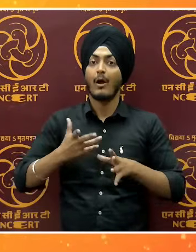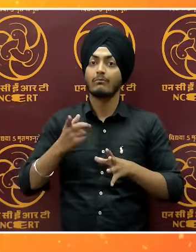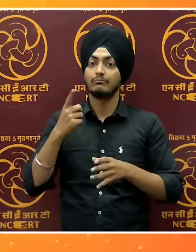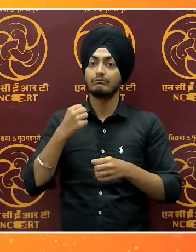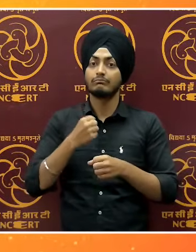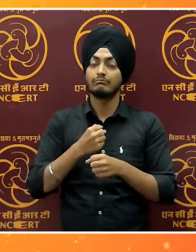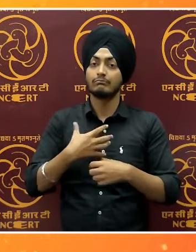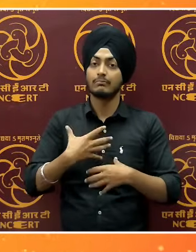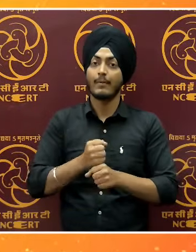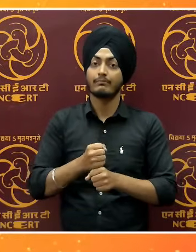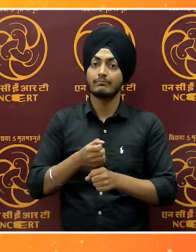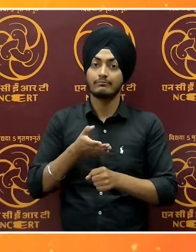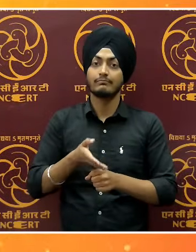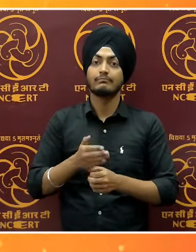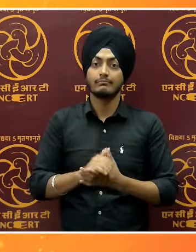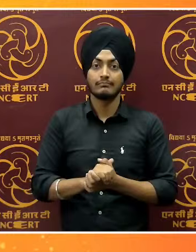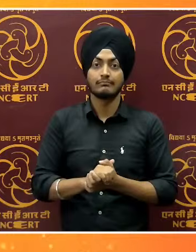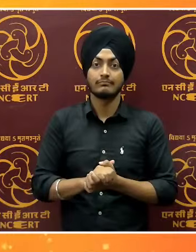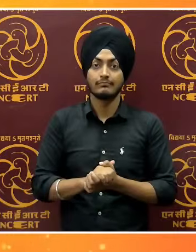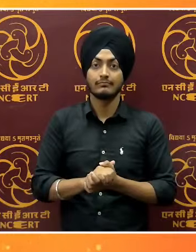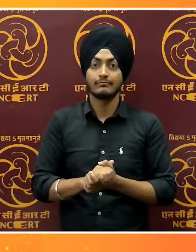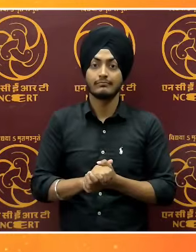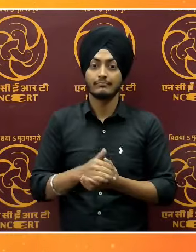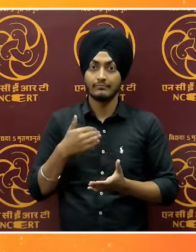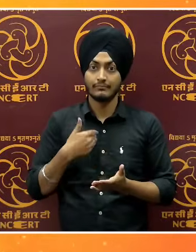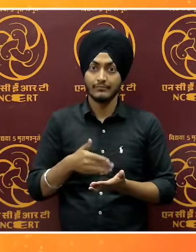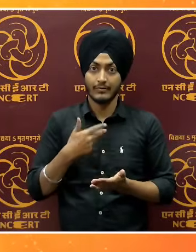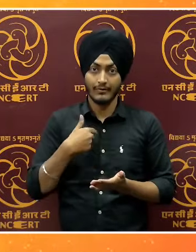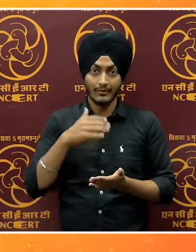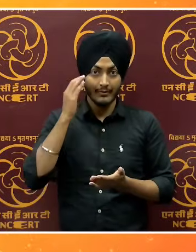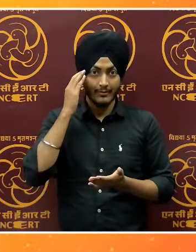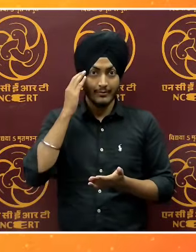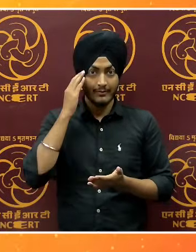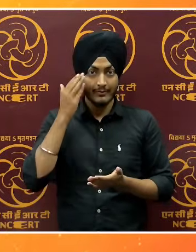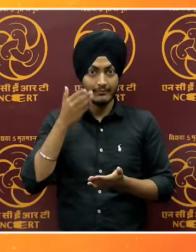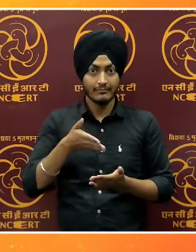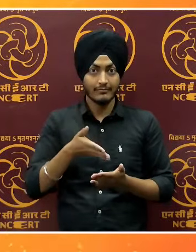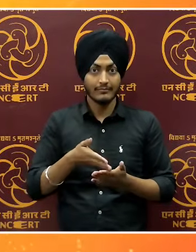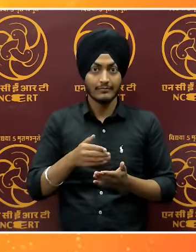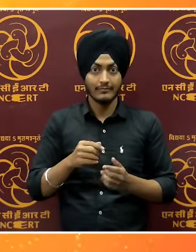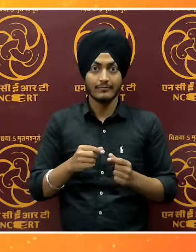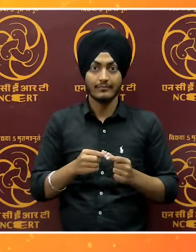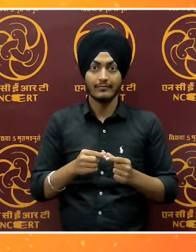yes. One of the things that we have to know is